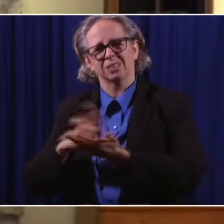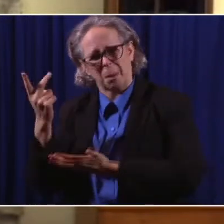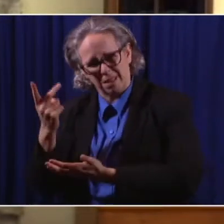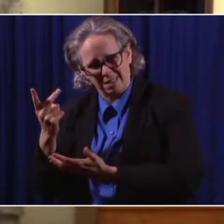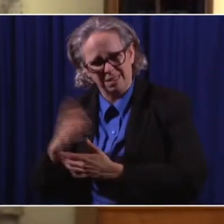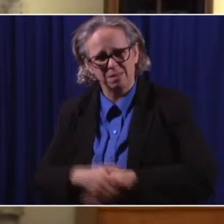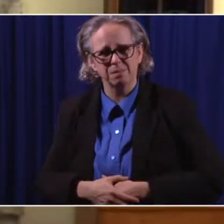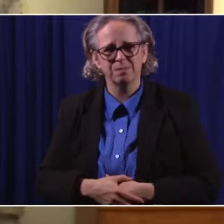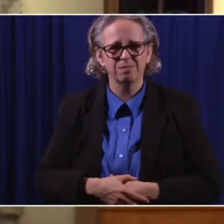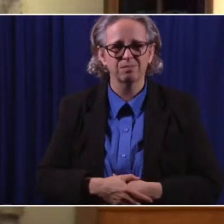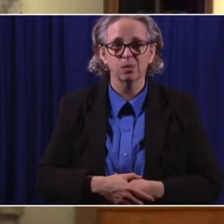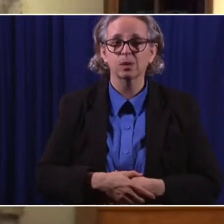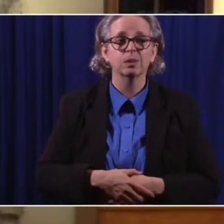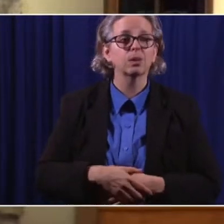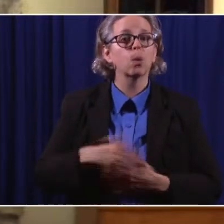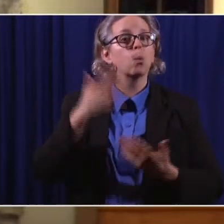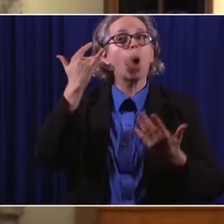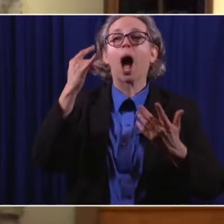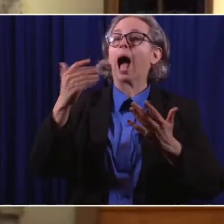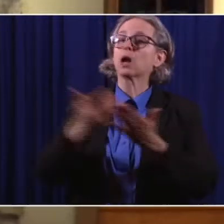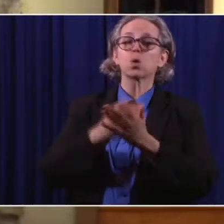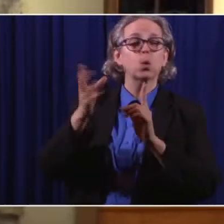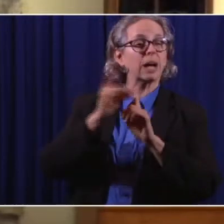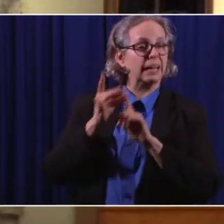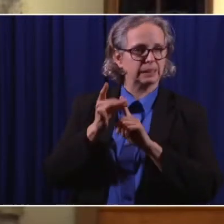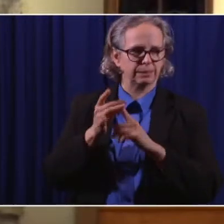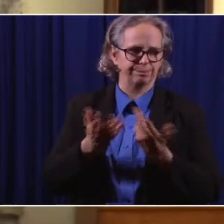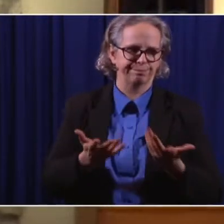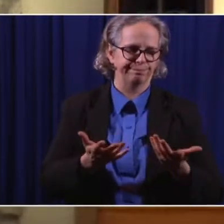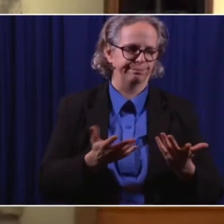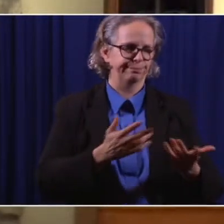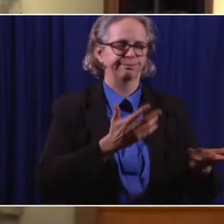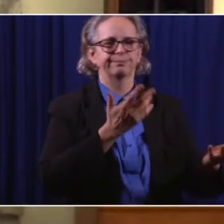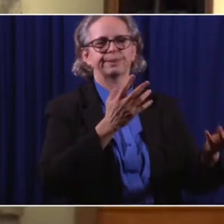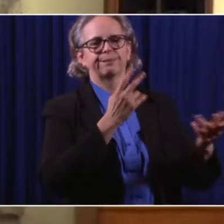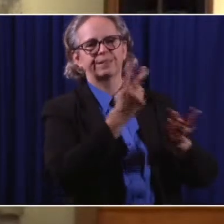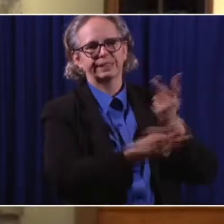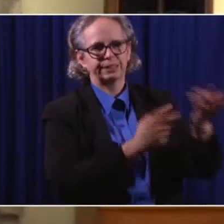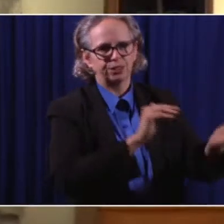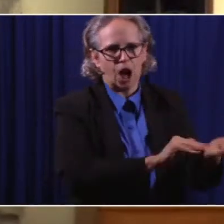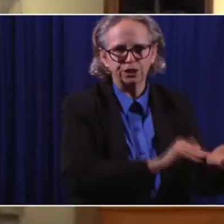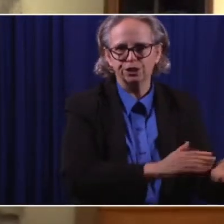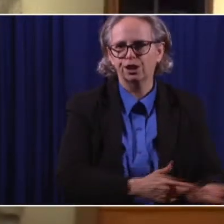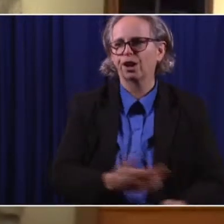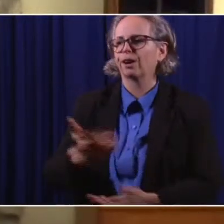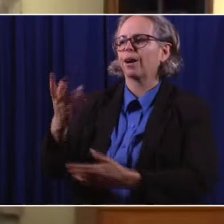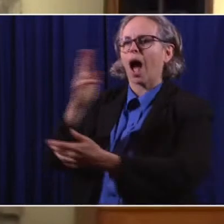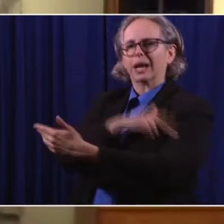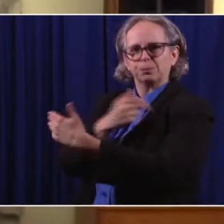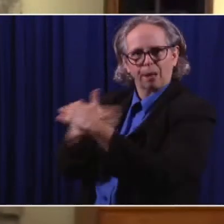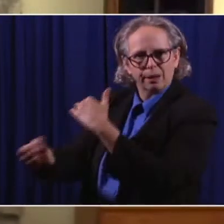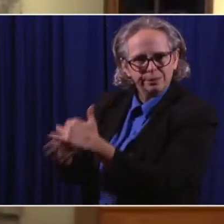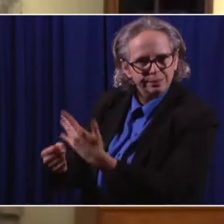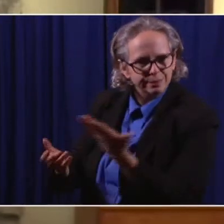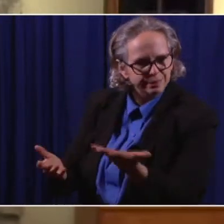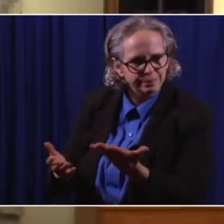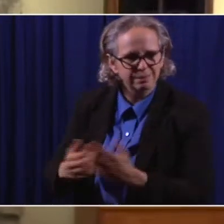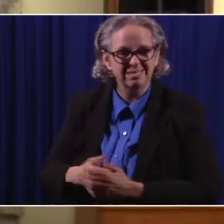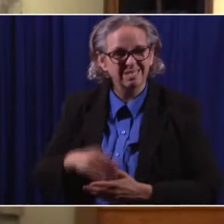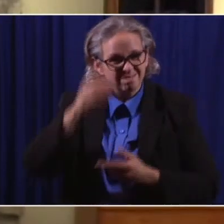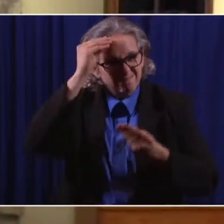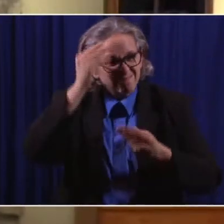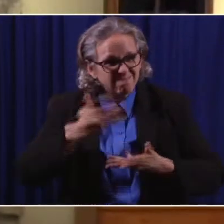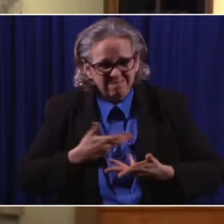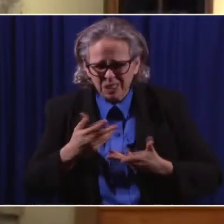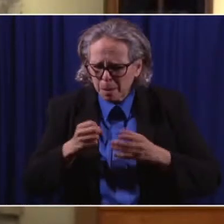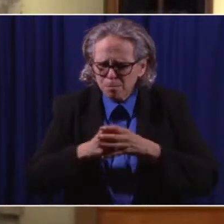sustained increases in new cases, outpatient visits, and hospital admissions. The Tuscarawas County Local Health Department reports they had a record number